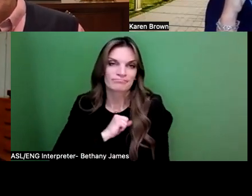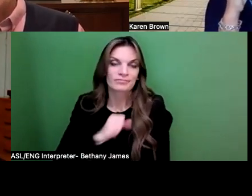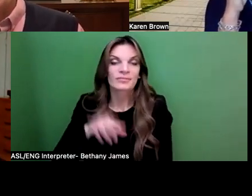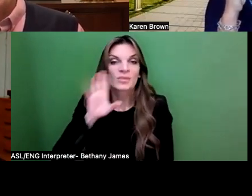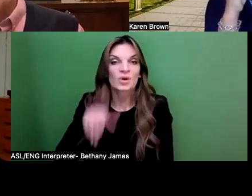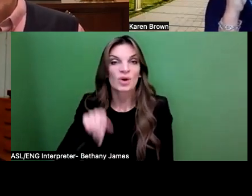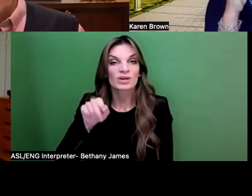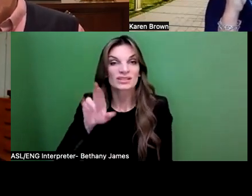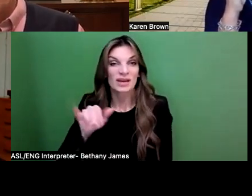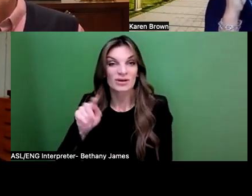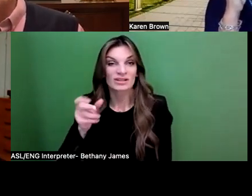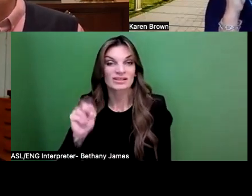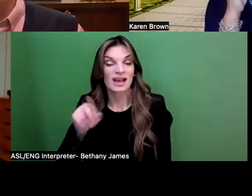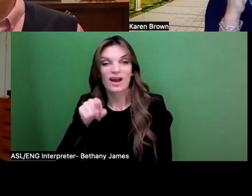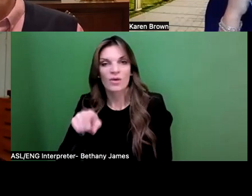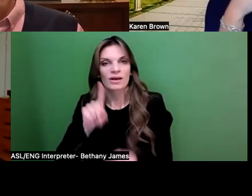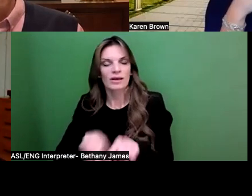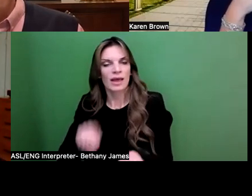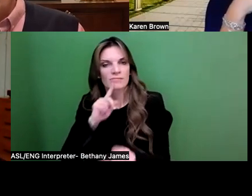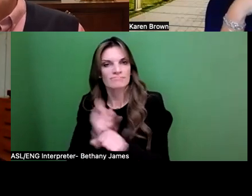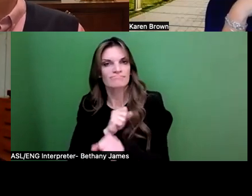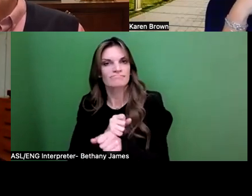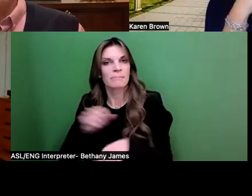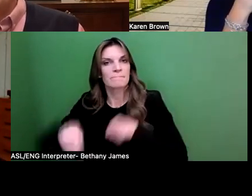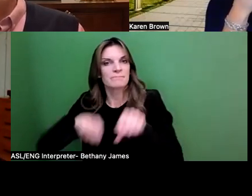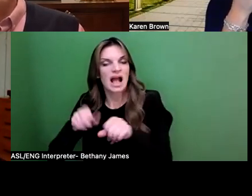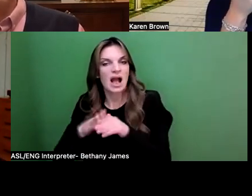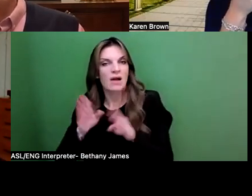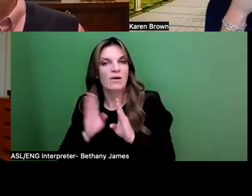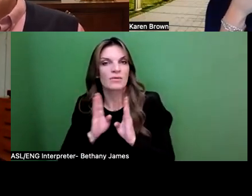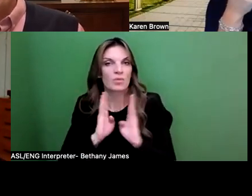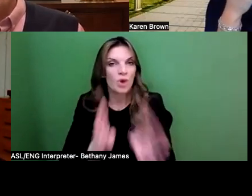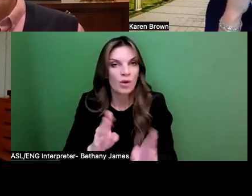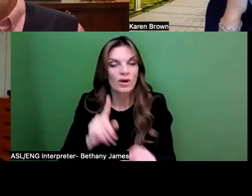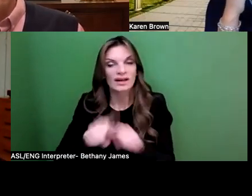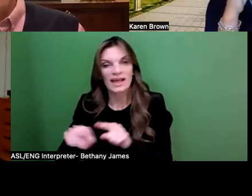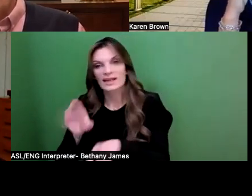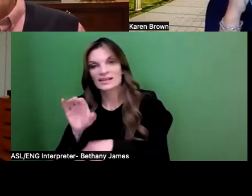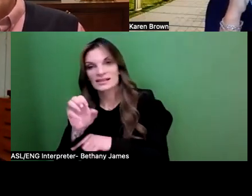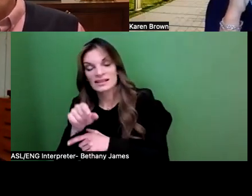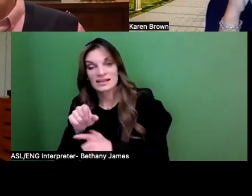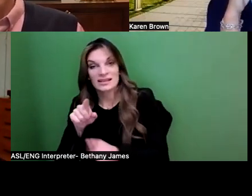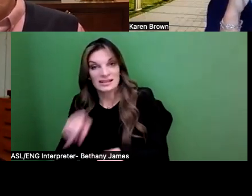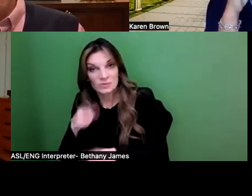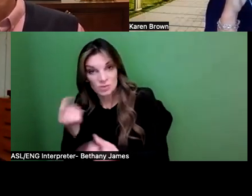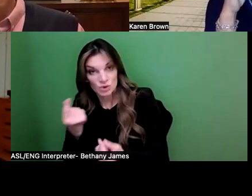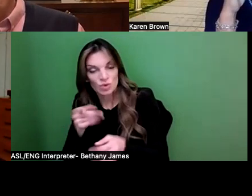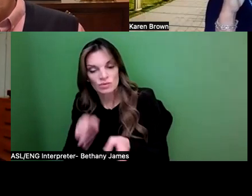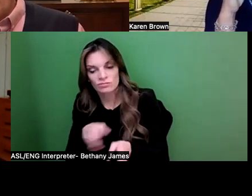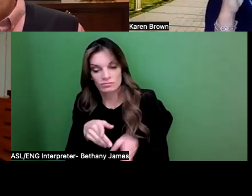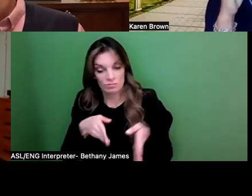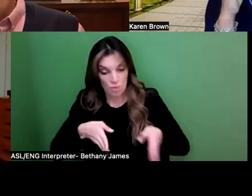Tarrytown because they can't ride on the roads. The roads are too tight and it's very dangerous for the pedestrians. And to have